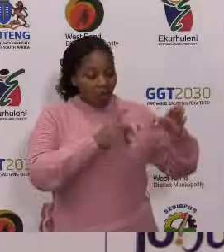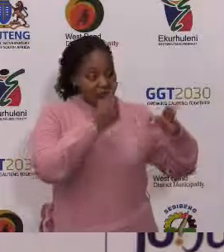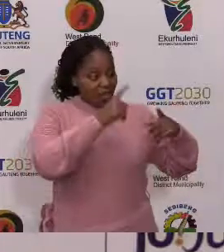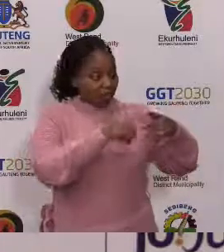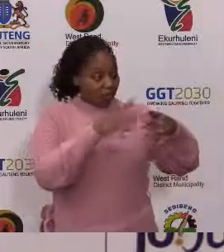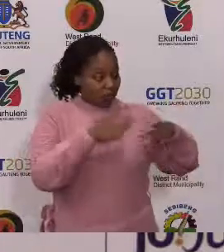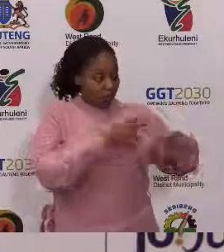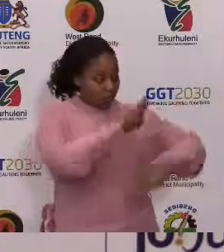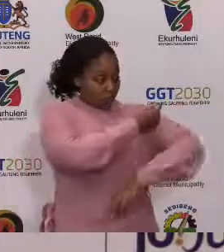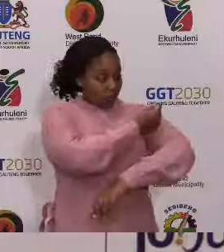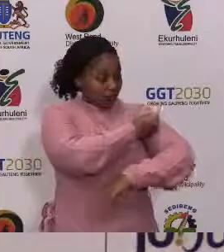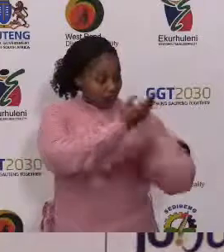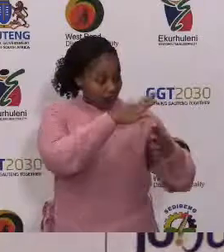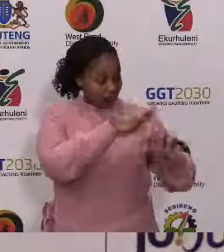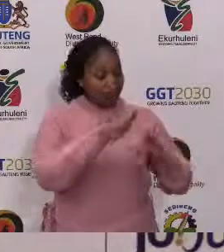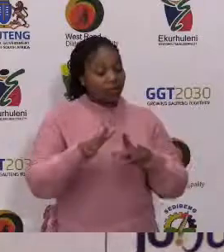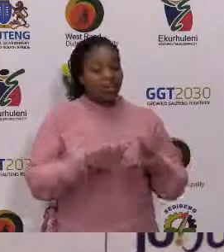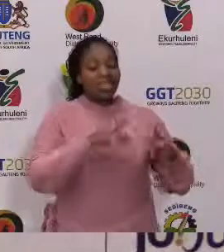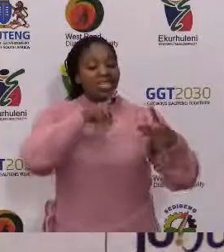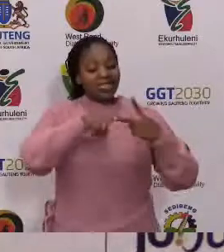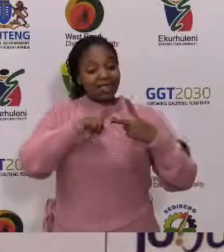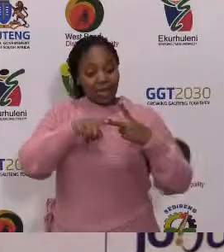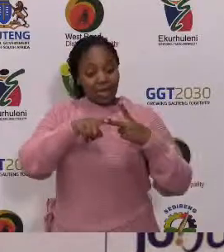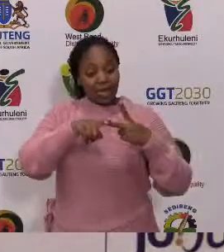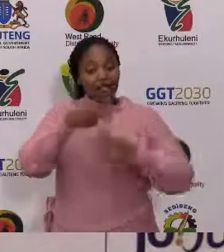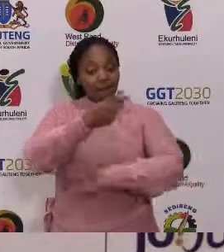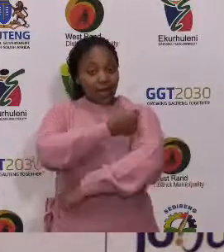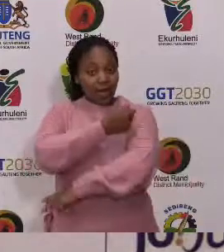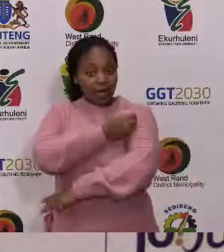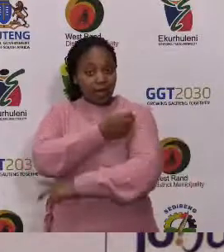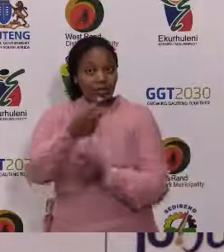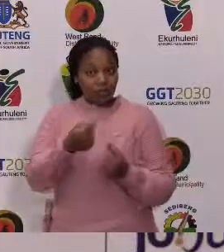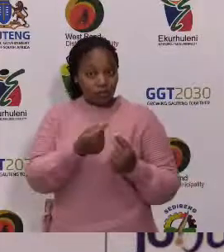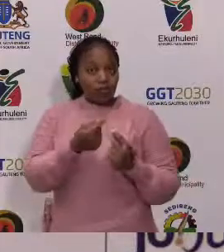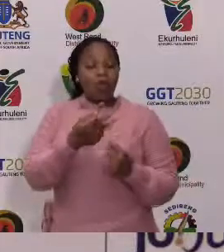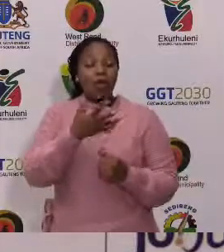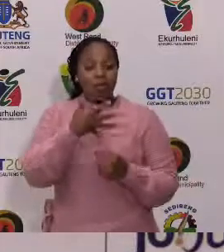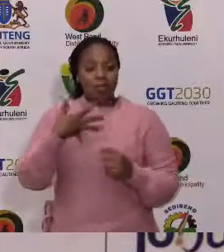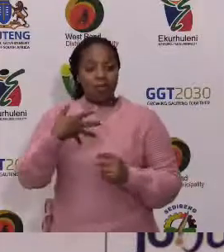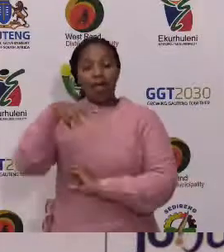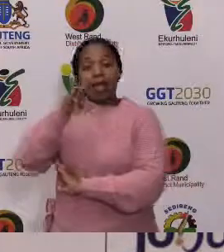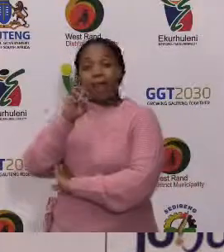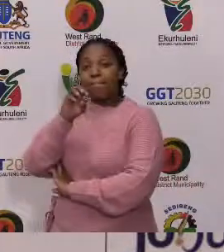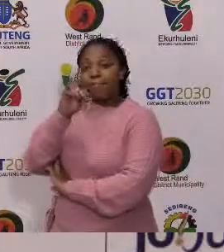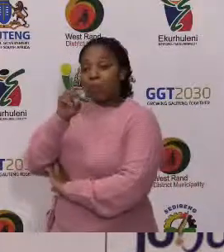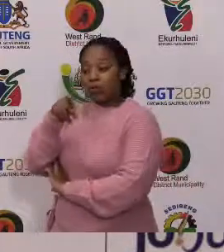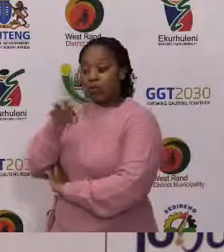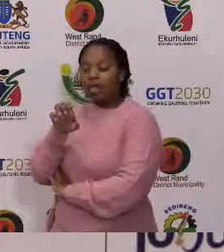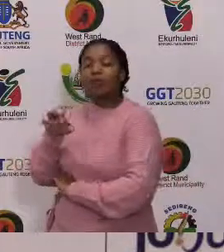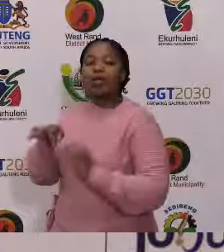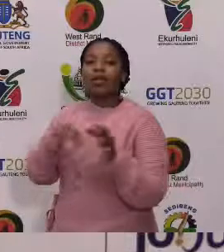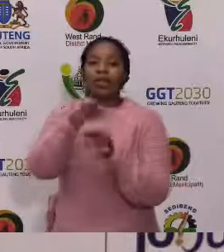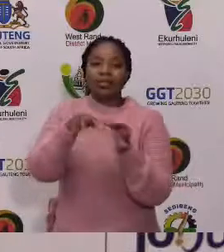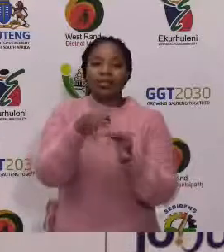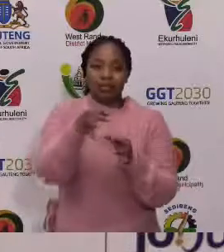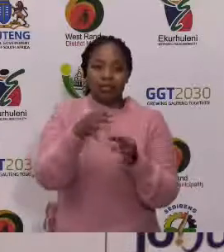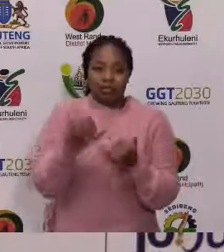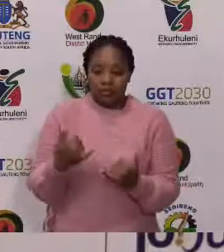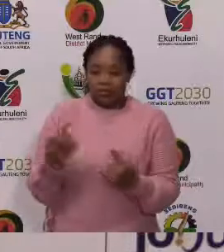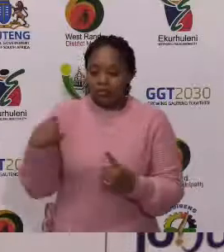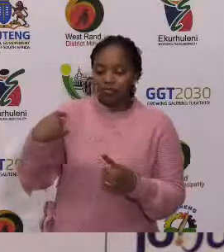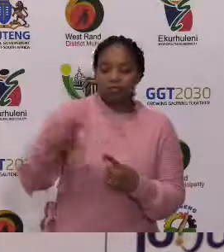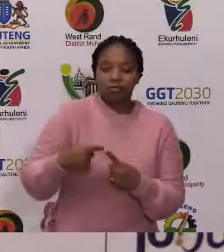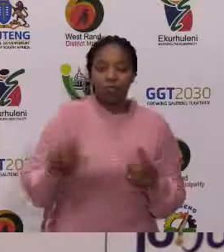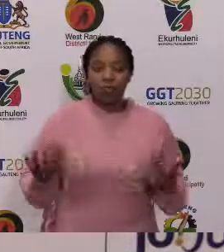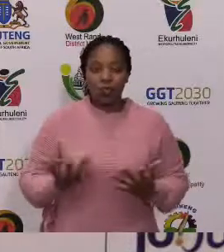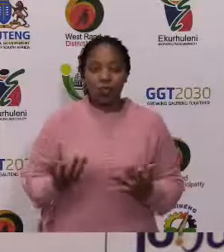program, and Ms. Mupe is going to present where we are with that planning now. You put this behind